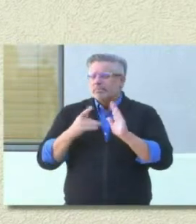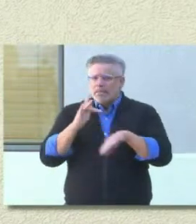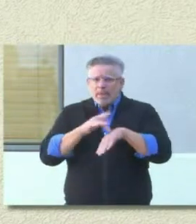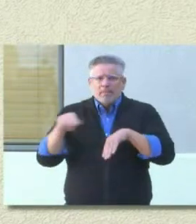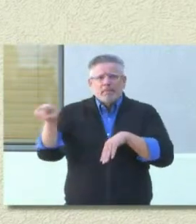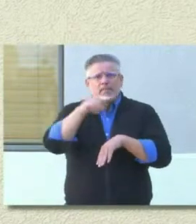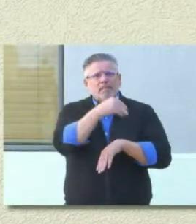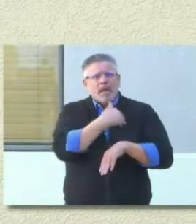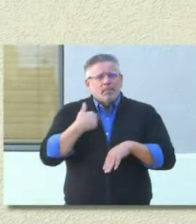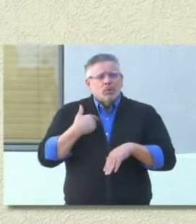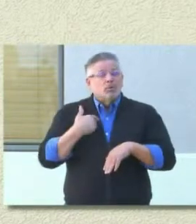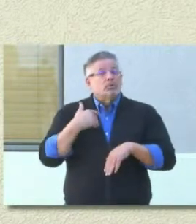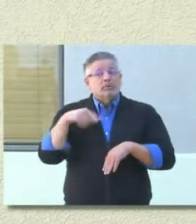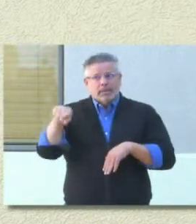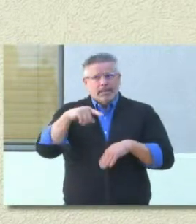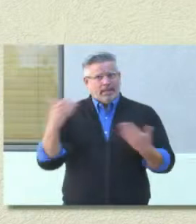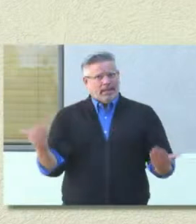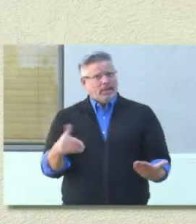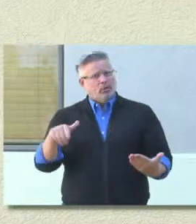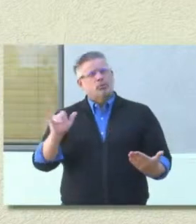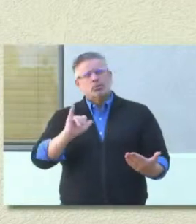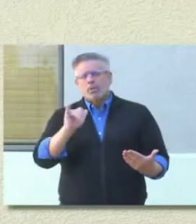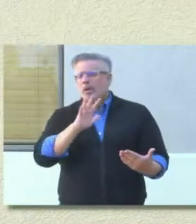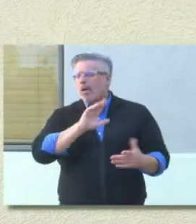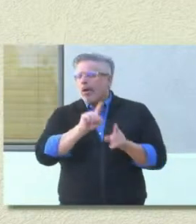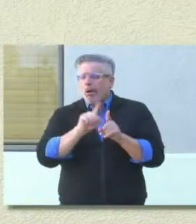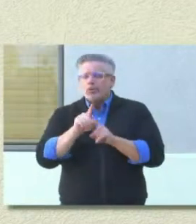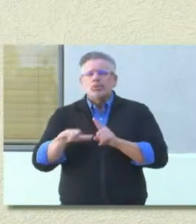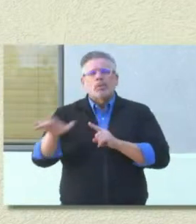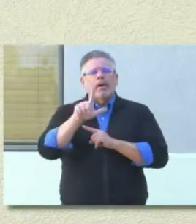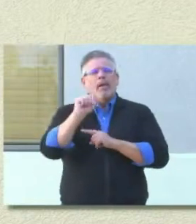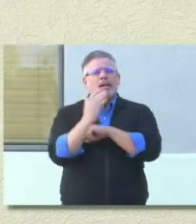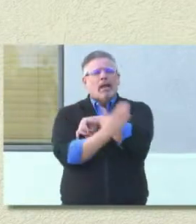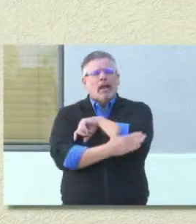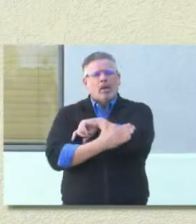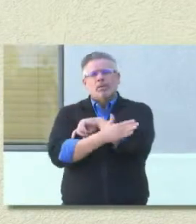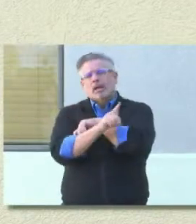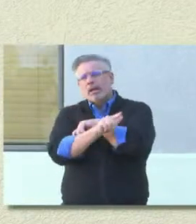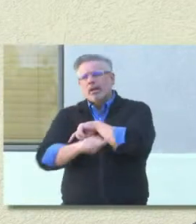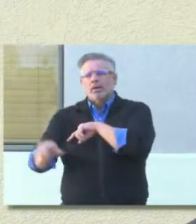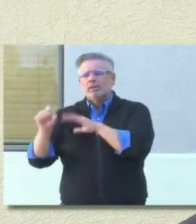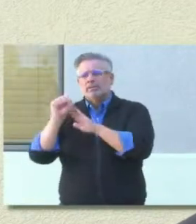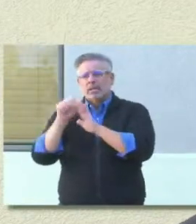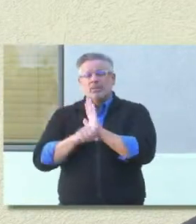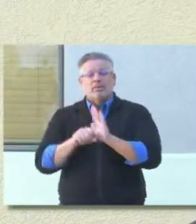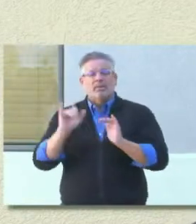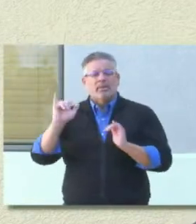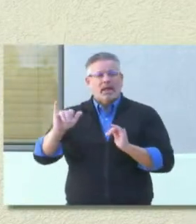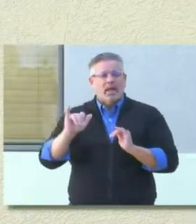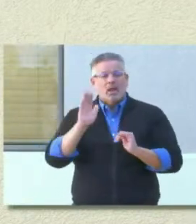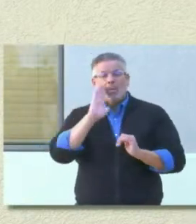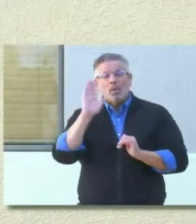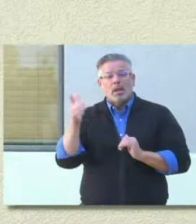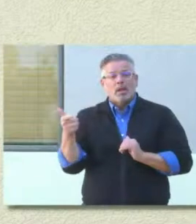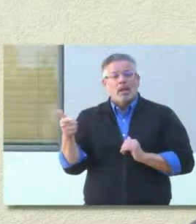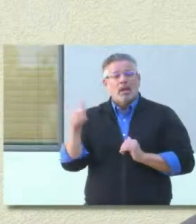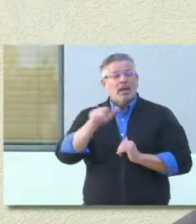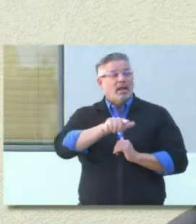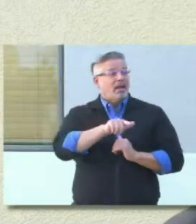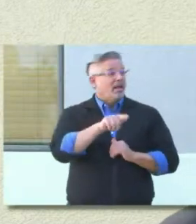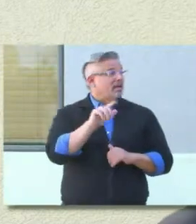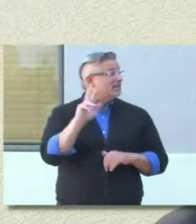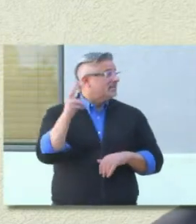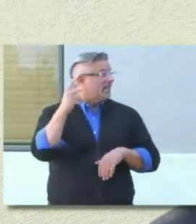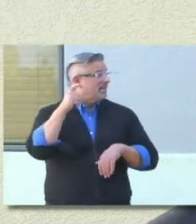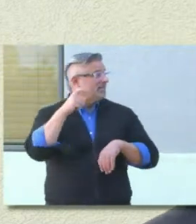and residents of this facility, but also across this county and across the state. And with that, I'll have the privilege, second